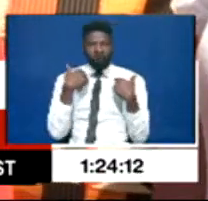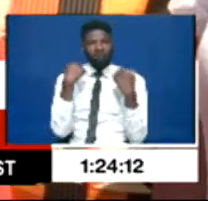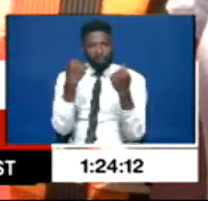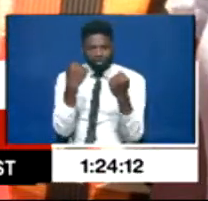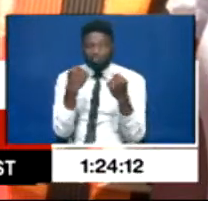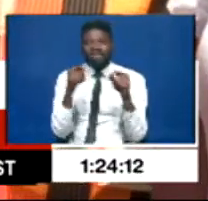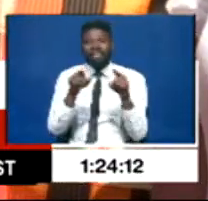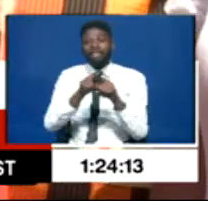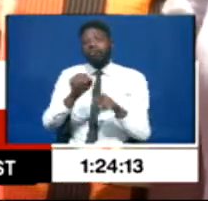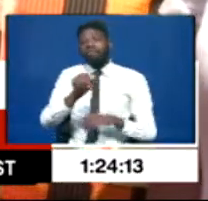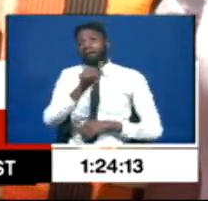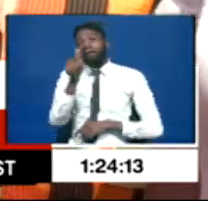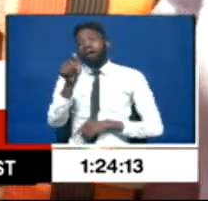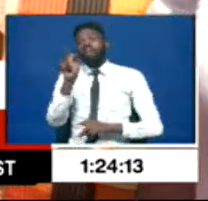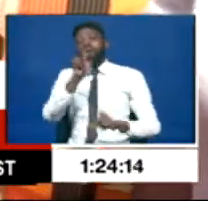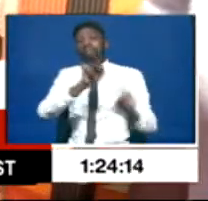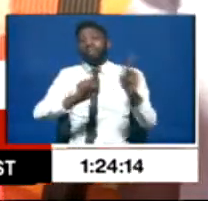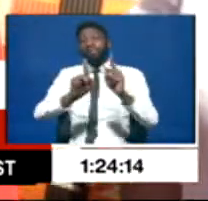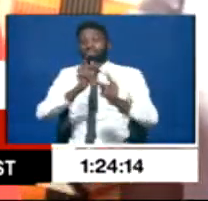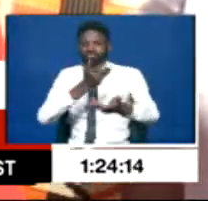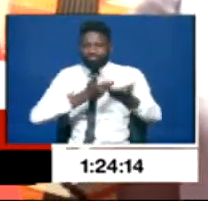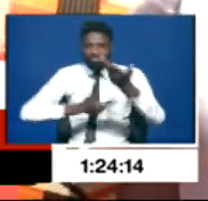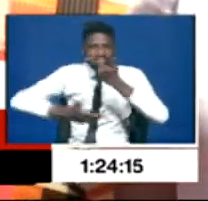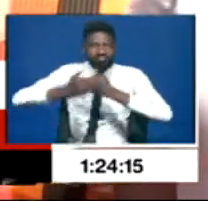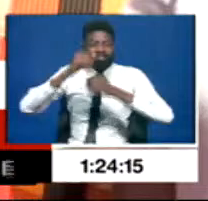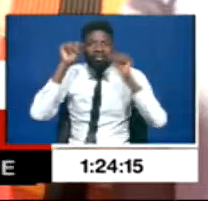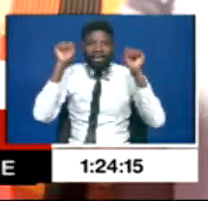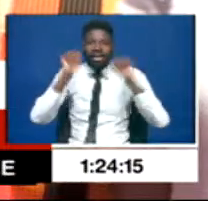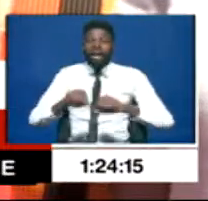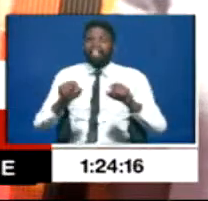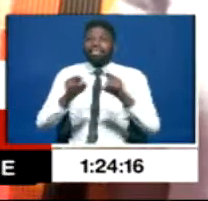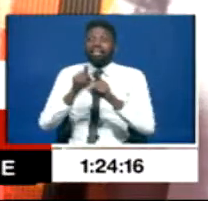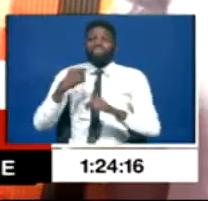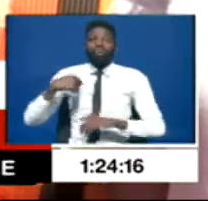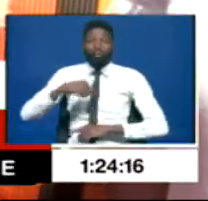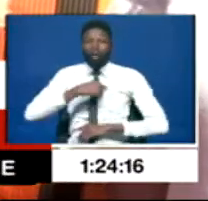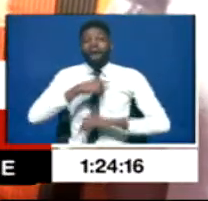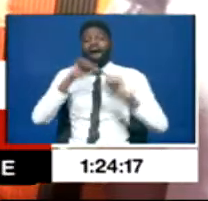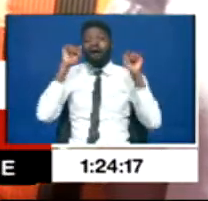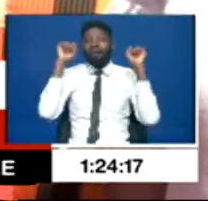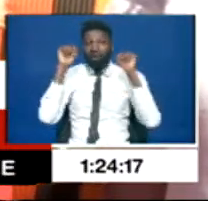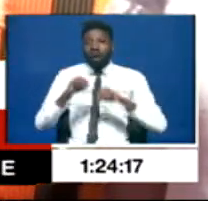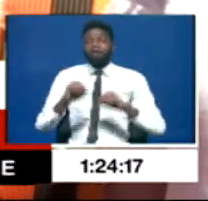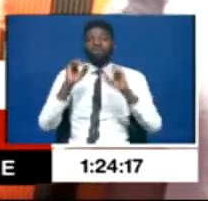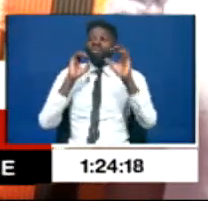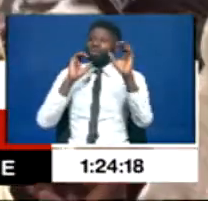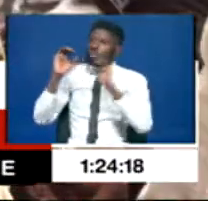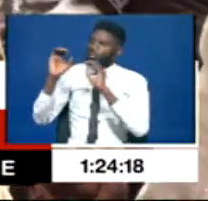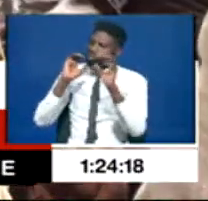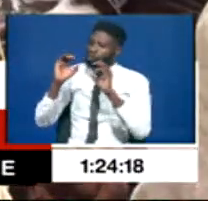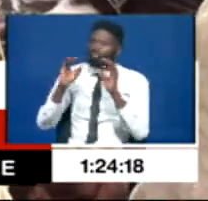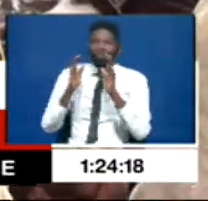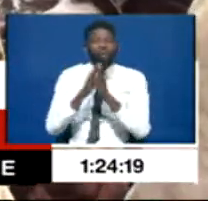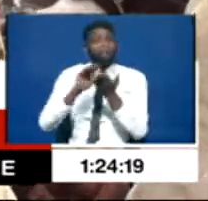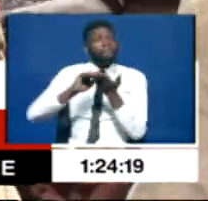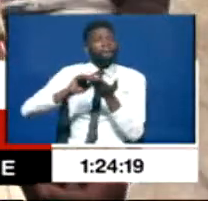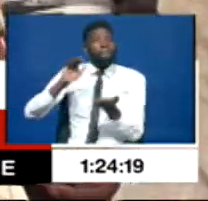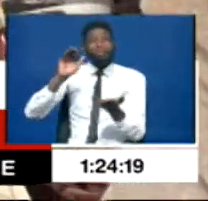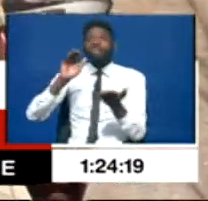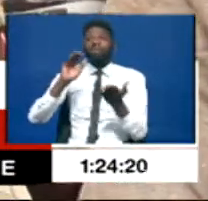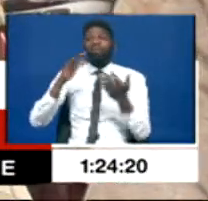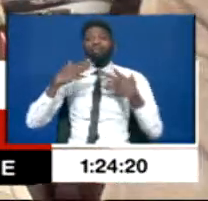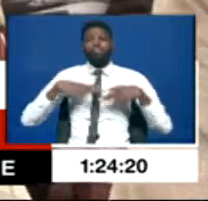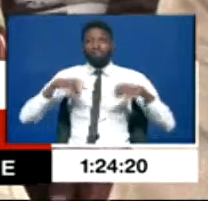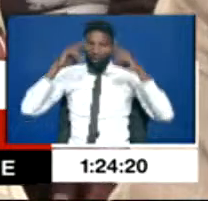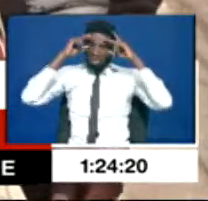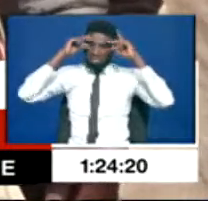people. As we grow up, it's also giving us the confidence to be able to communicate with large numbers of people. Major Taylor